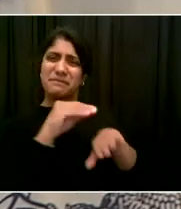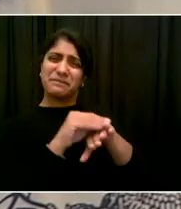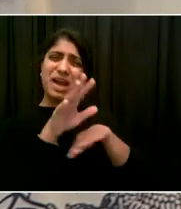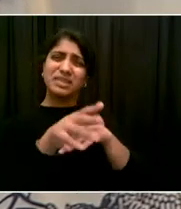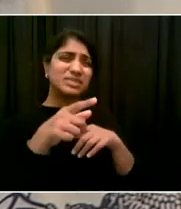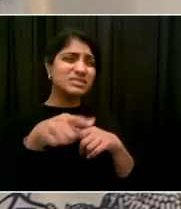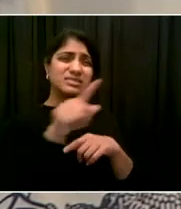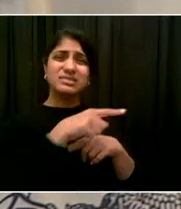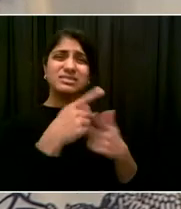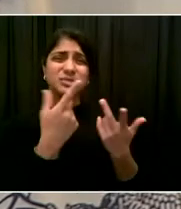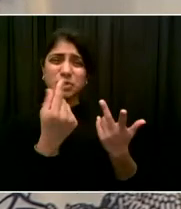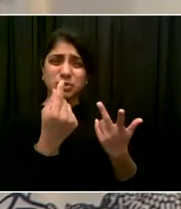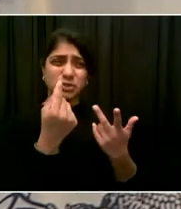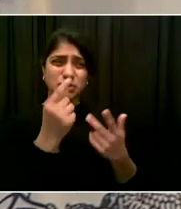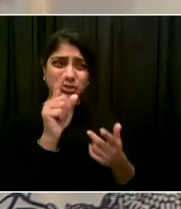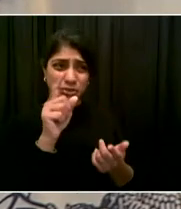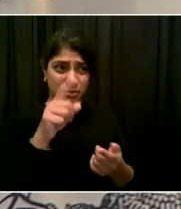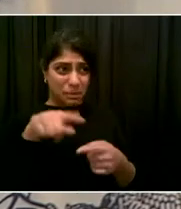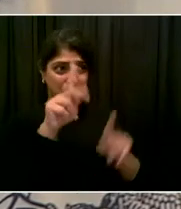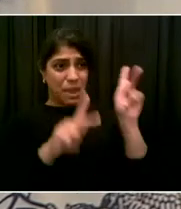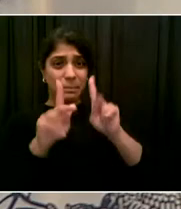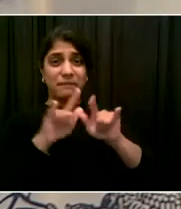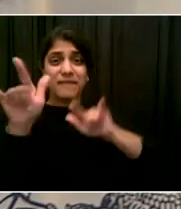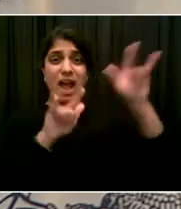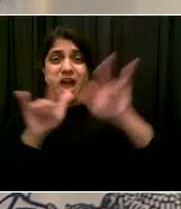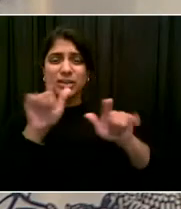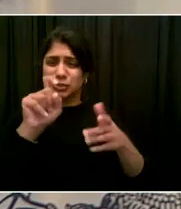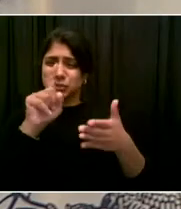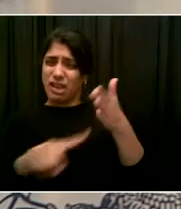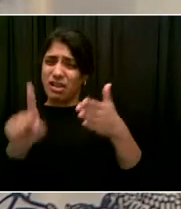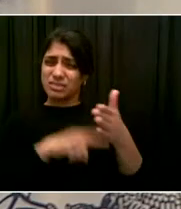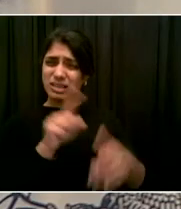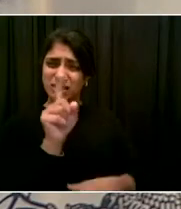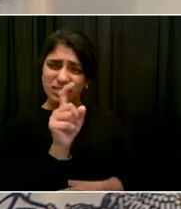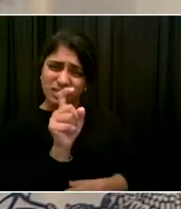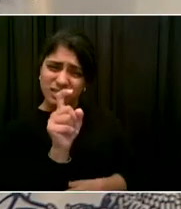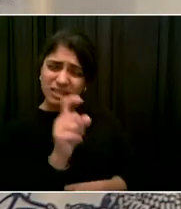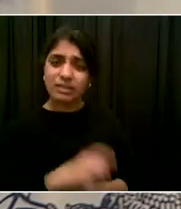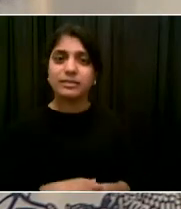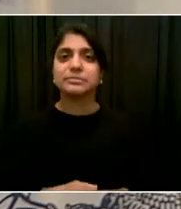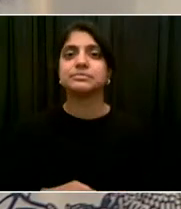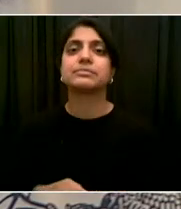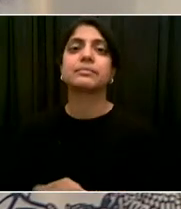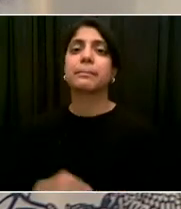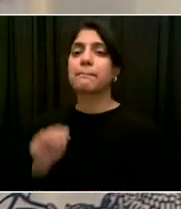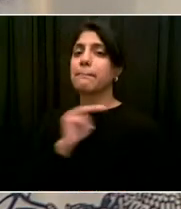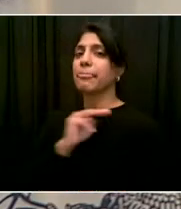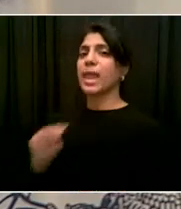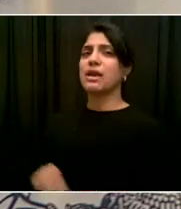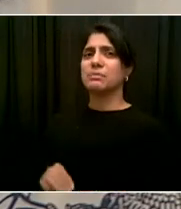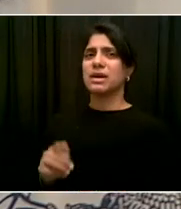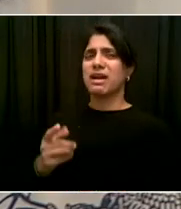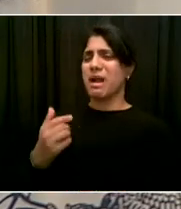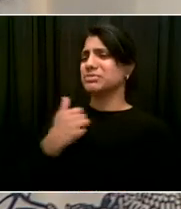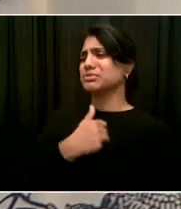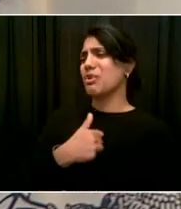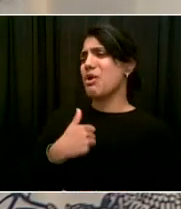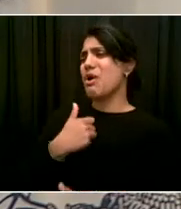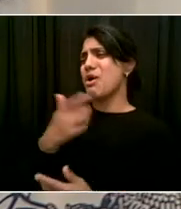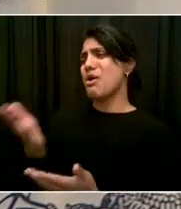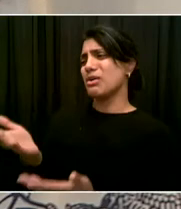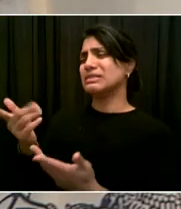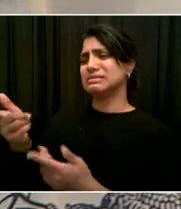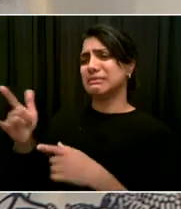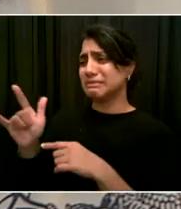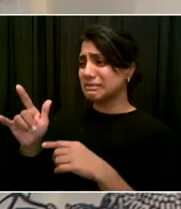painful because so many people are waiting for so long to see their loved ones. What Well, first thing I want to say, I'm the layman and Dr. Choksi